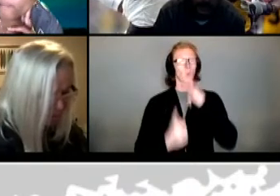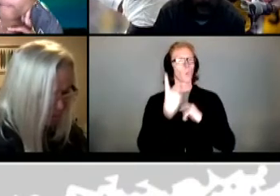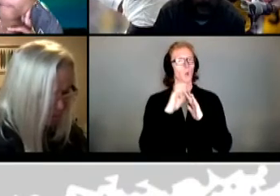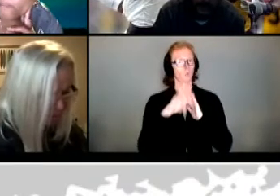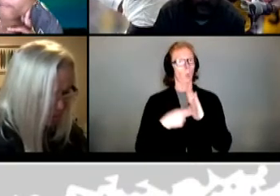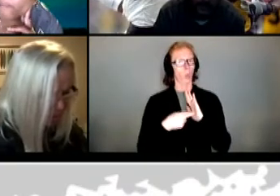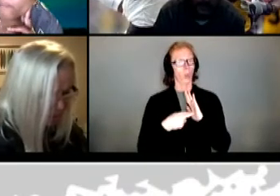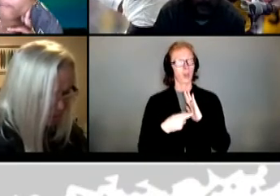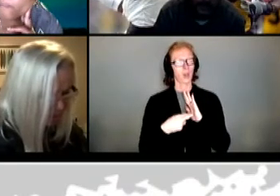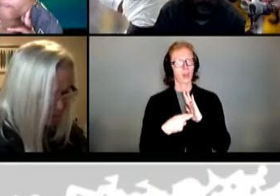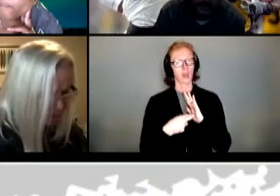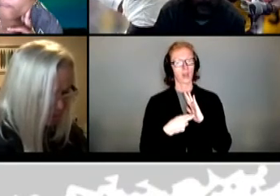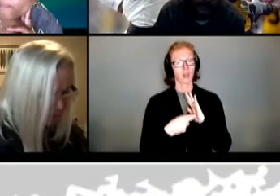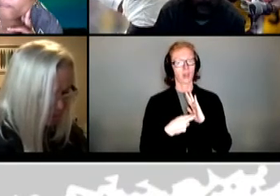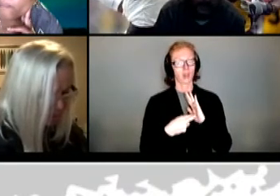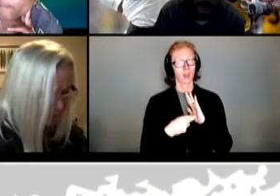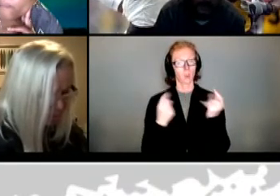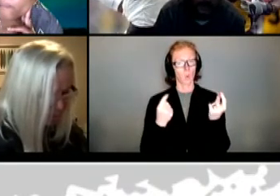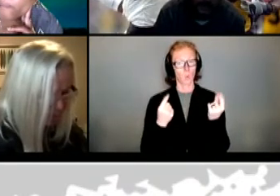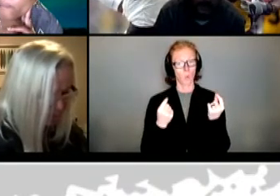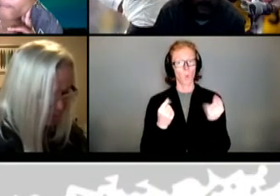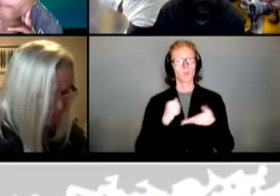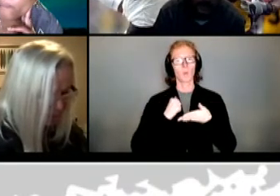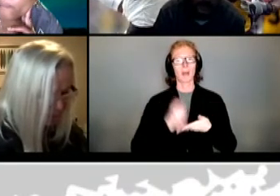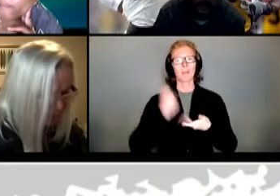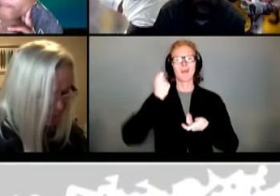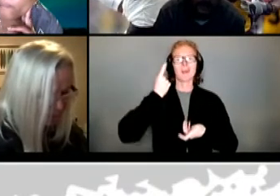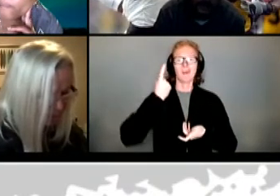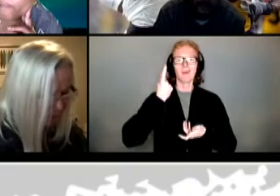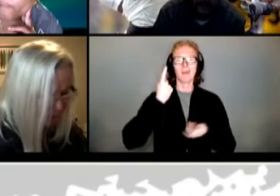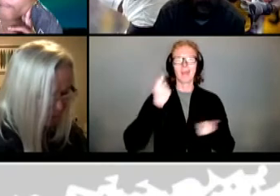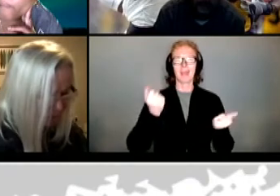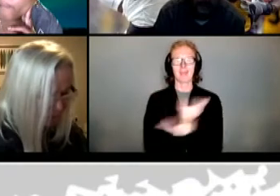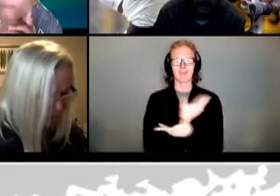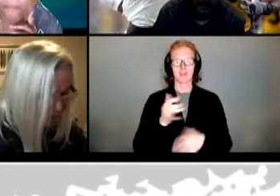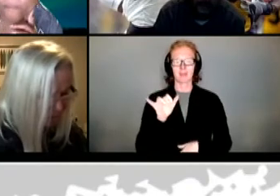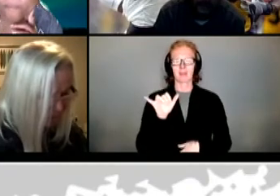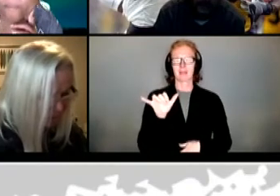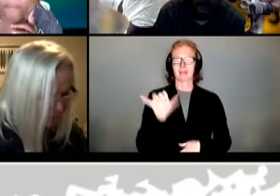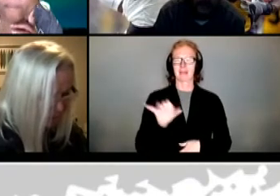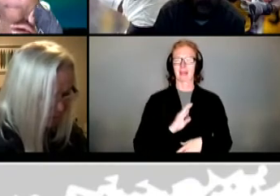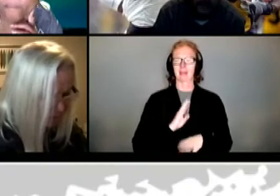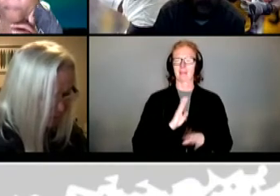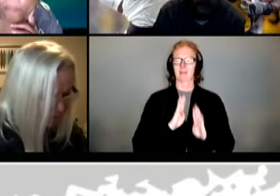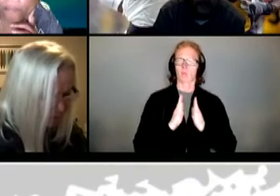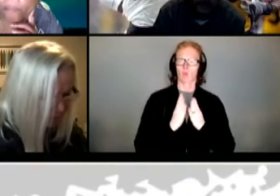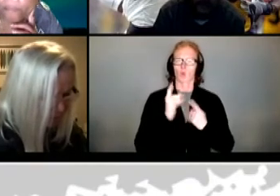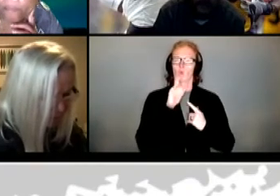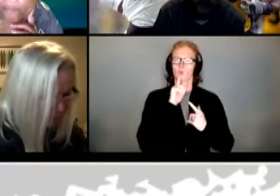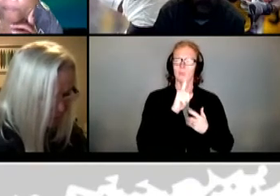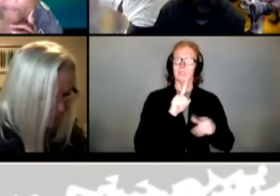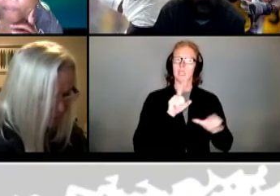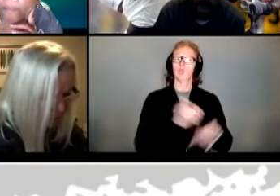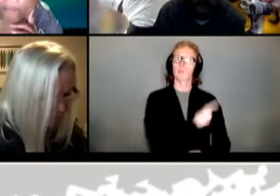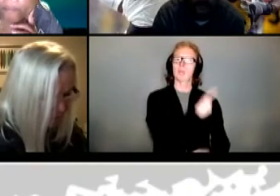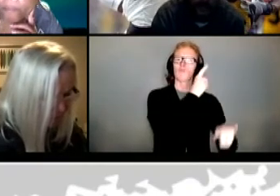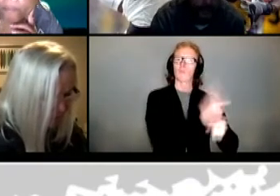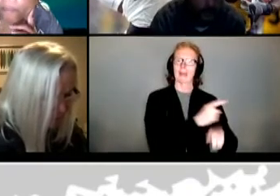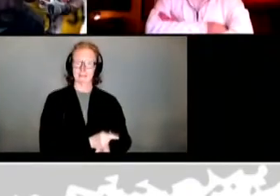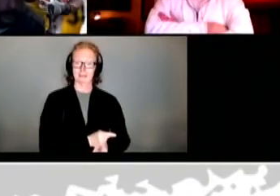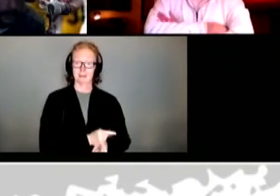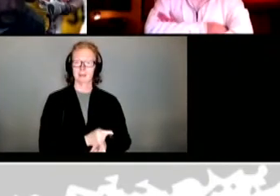can be to help the public understand some things that the Bureau is doing right. We want to